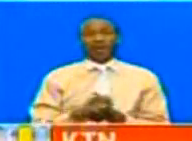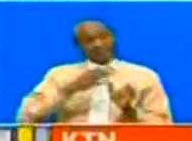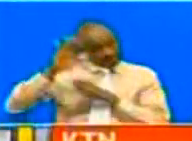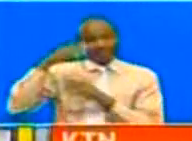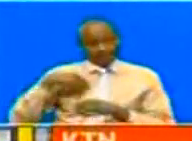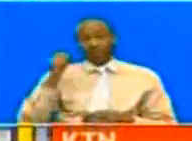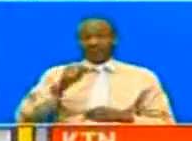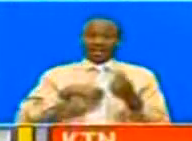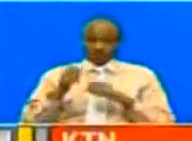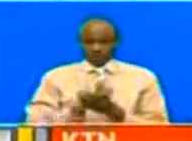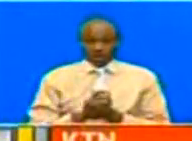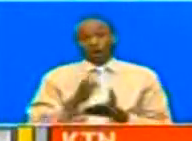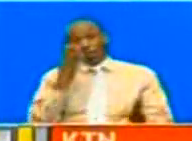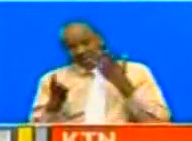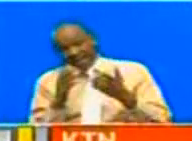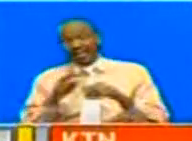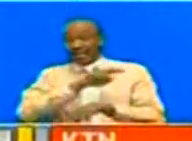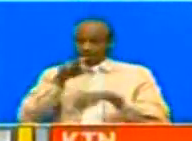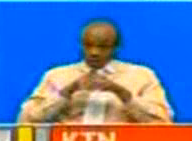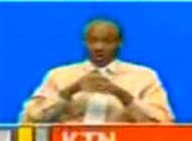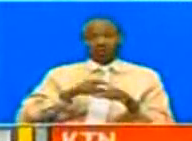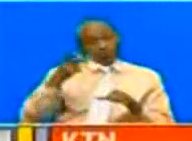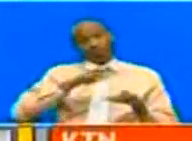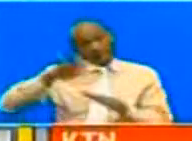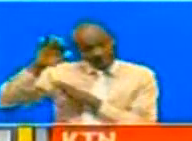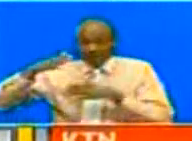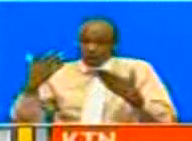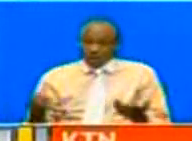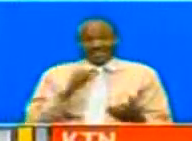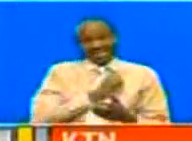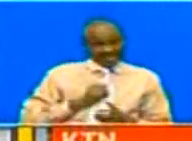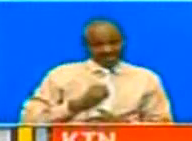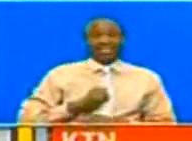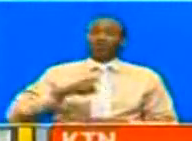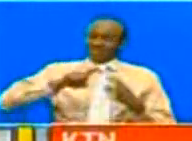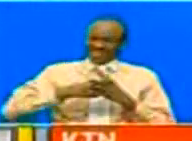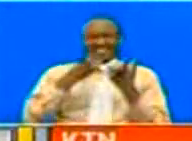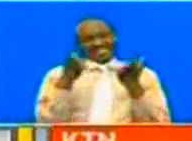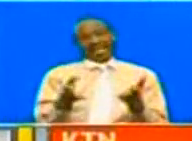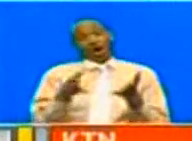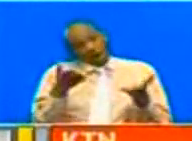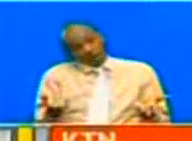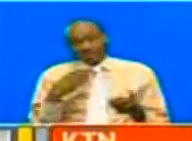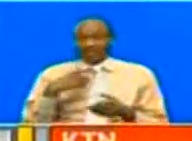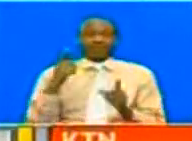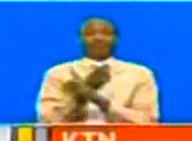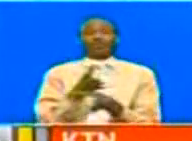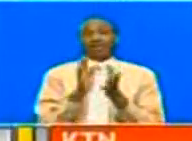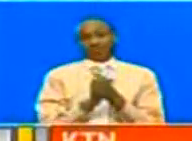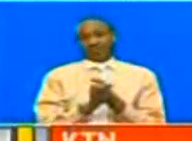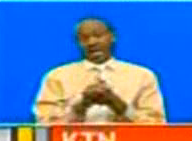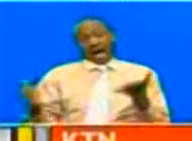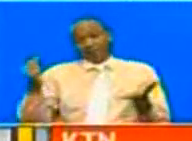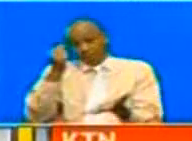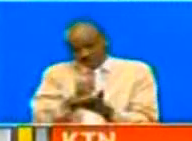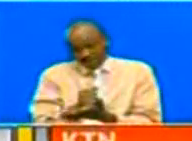parliamentarians, whether you are in the National Assembly or in the Senate, to start from here, or whether you are in the bureaucracy appointed to